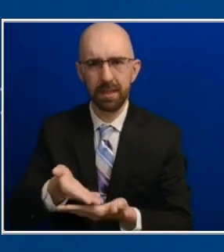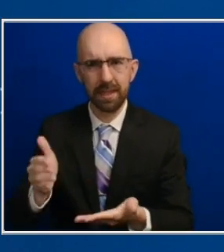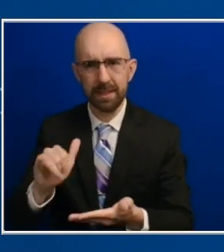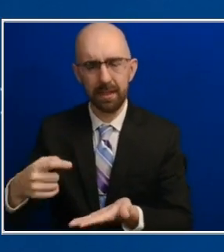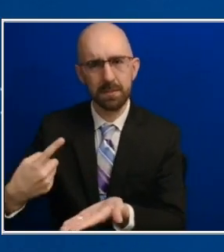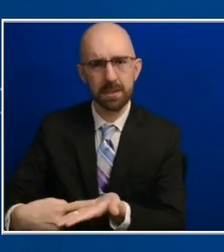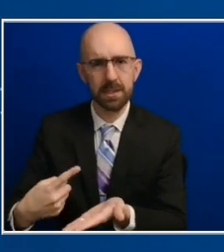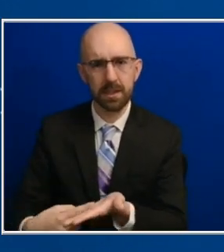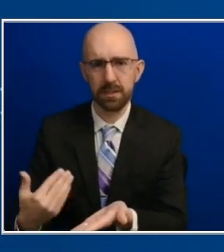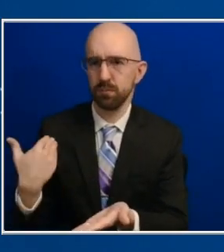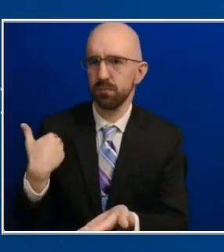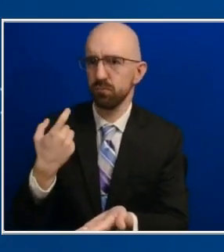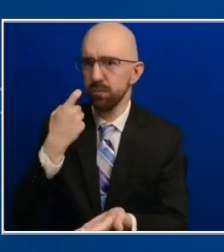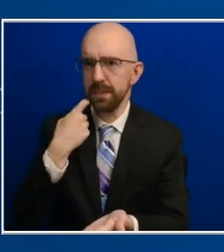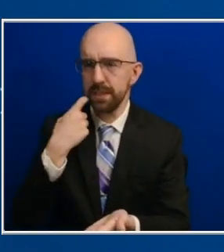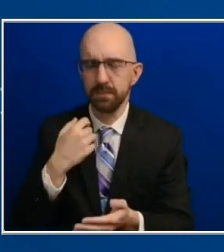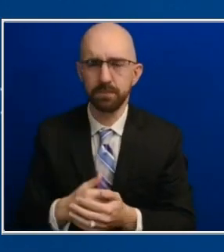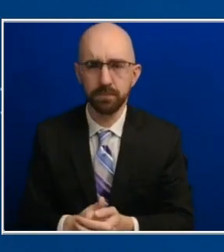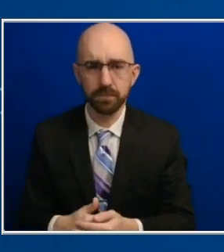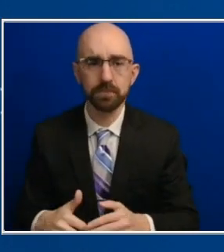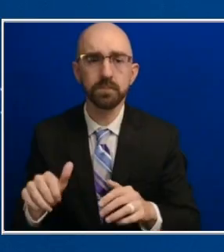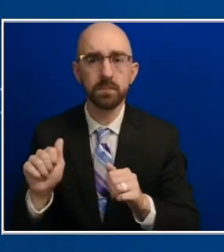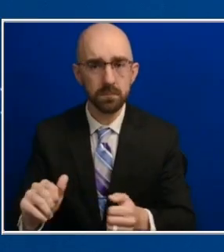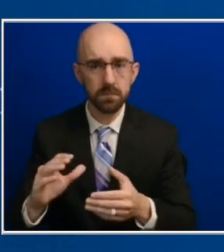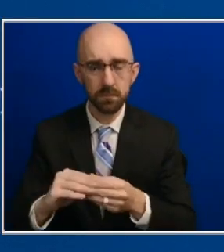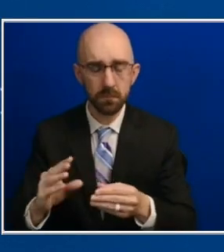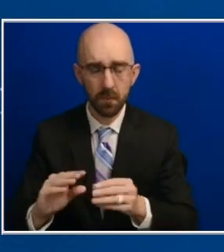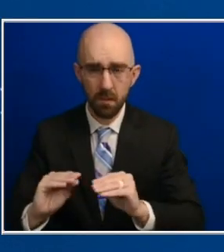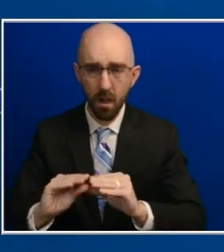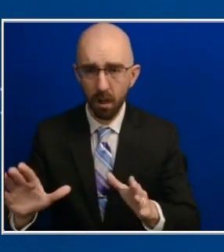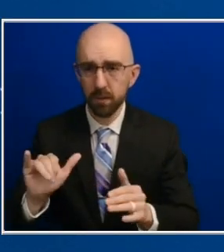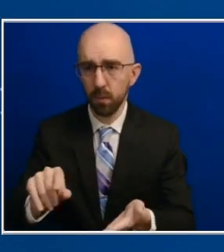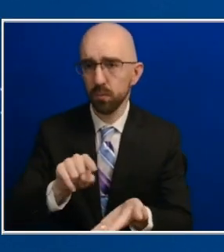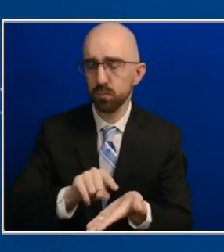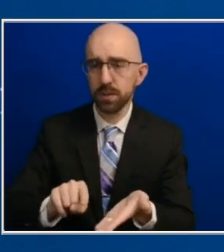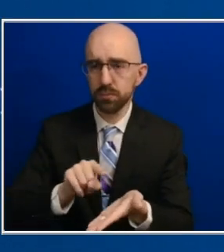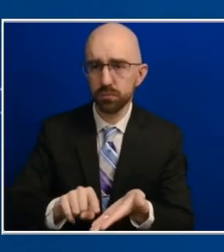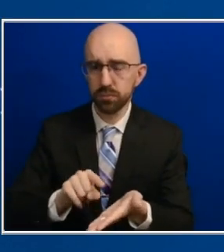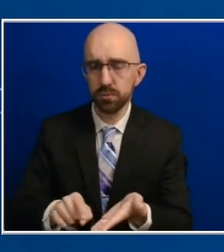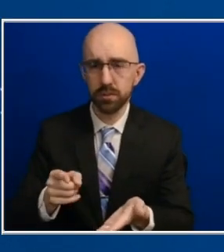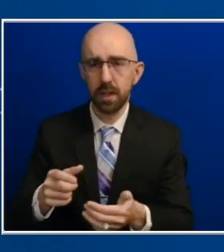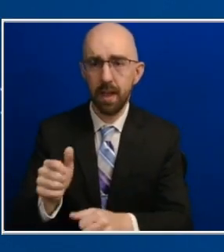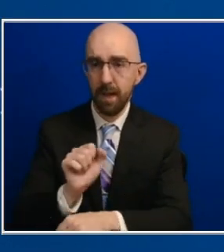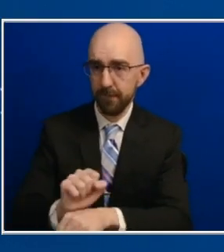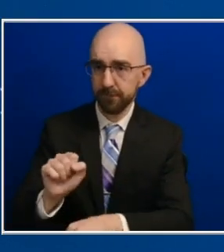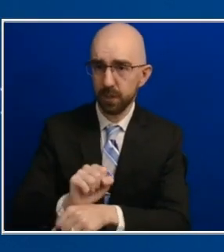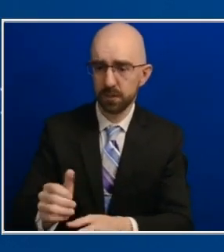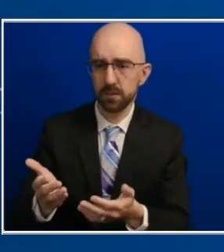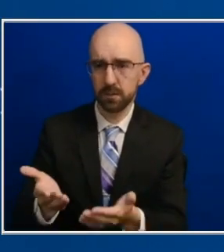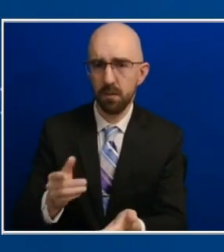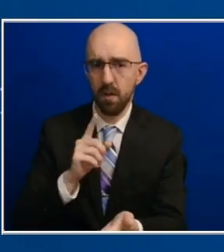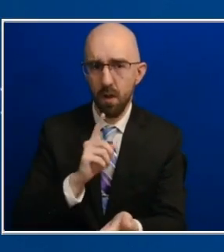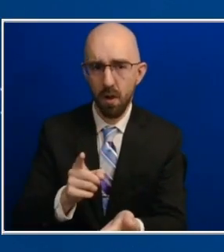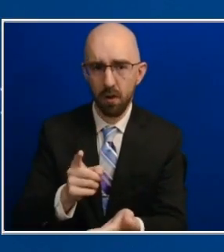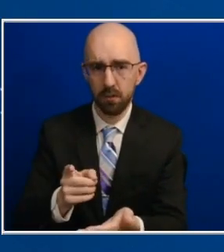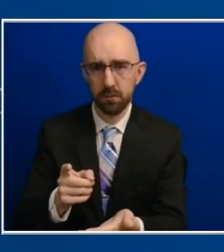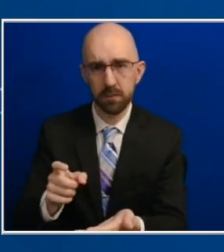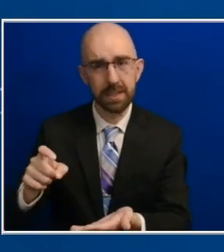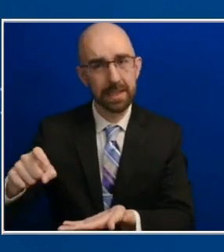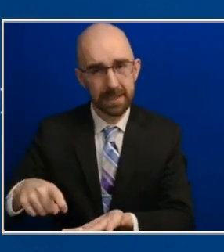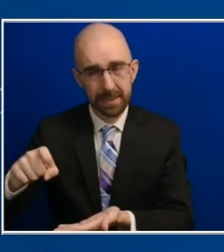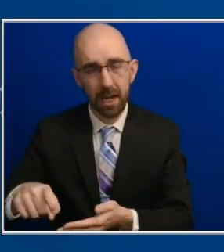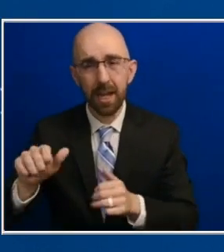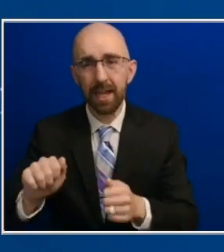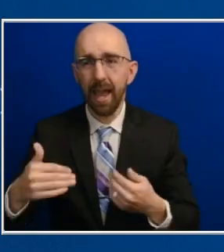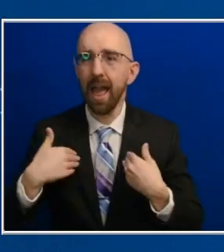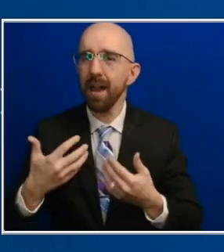recently. And we can say that obviously those research efforts are, while necessary, can be fraught with a lot of